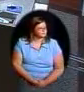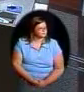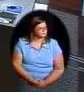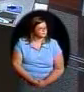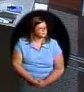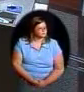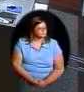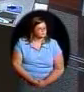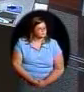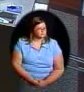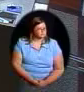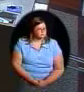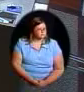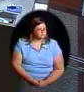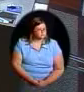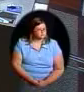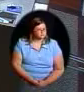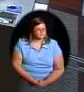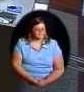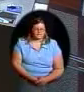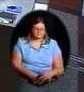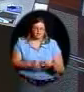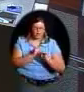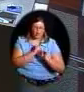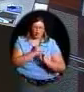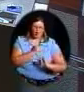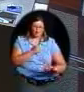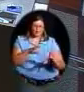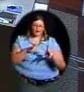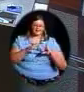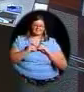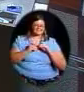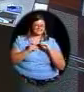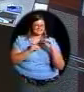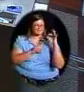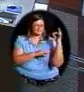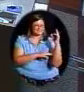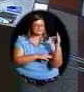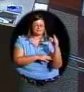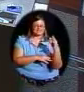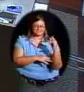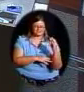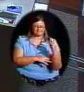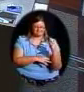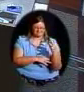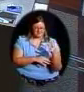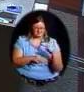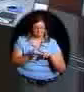Mr. Poland just asked me if I had a long acceptance speech. It was yes.